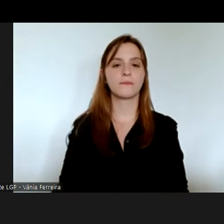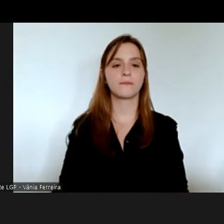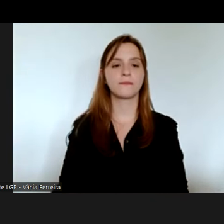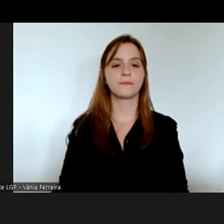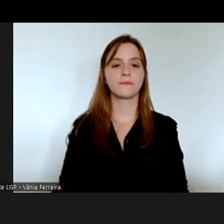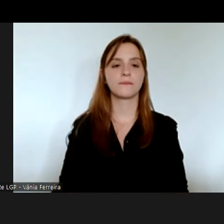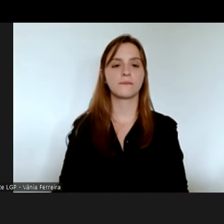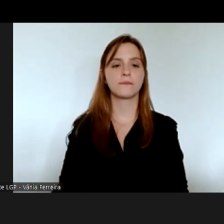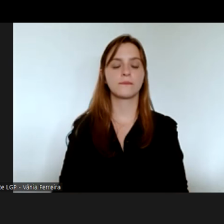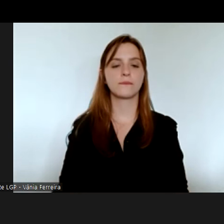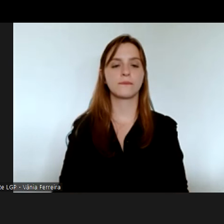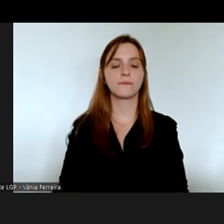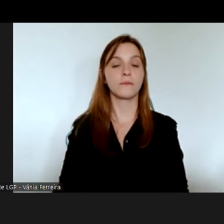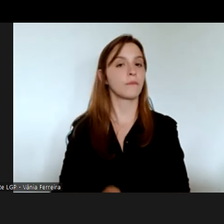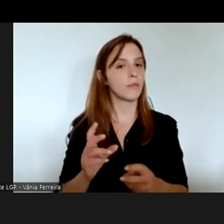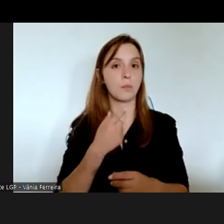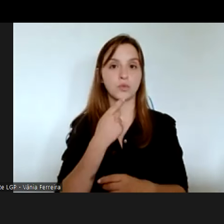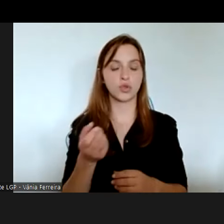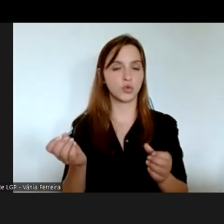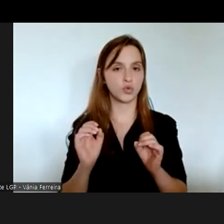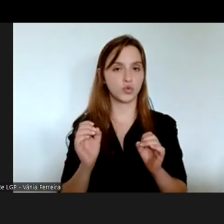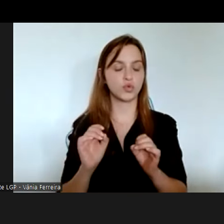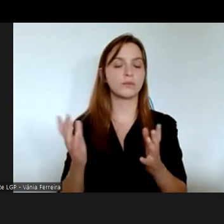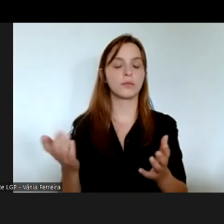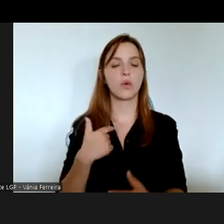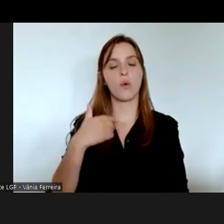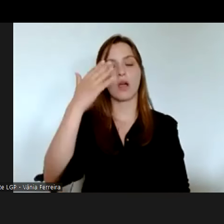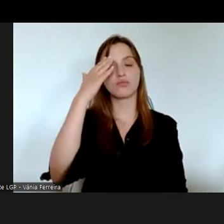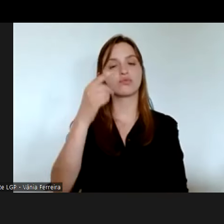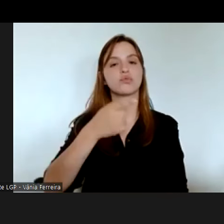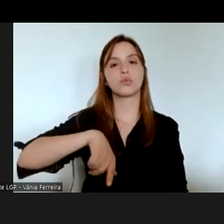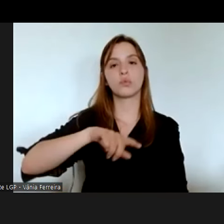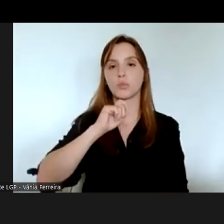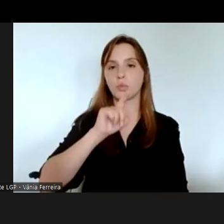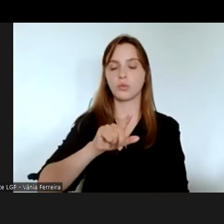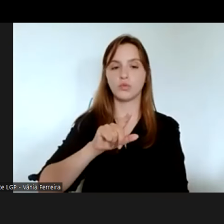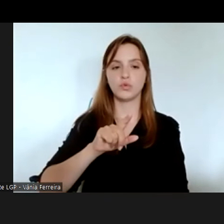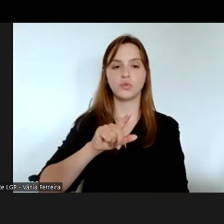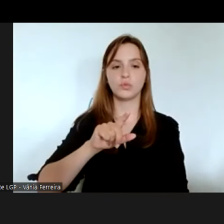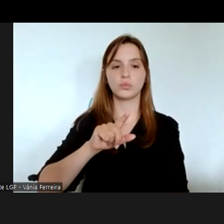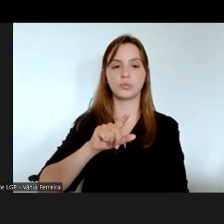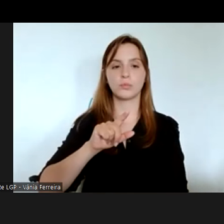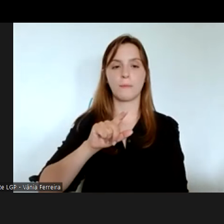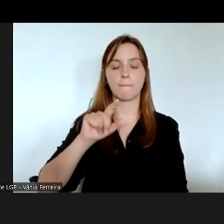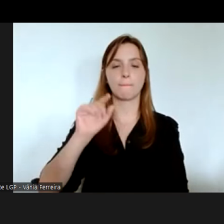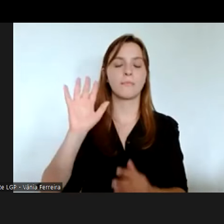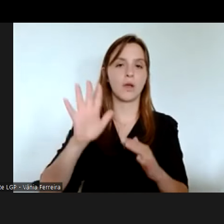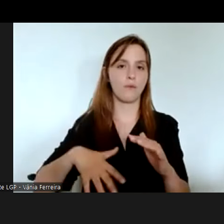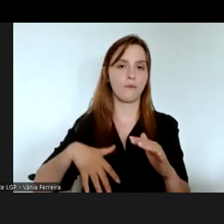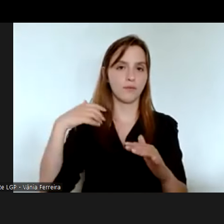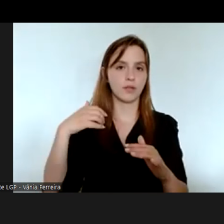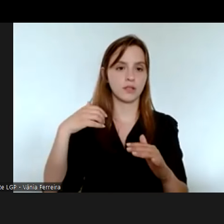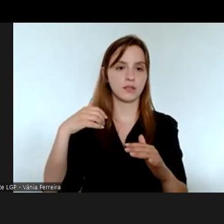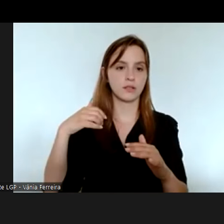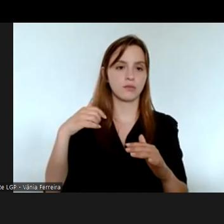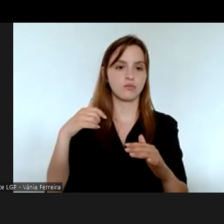All right, so if there are no questions, then I think we can consider this e-conference as